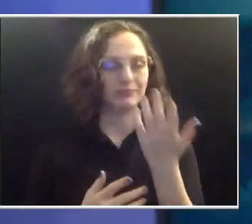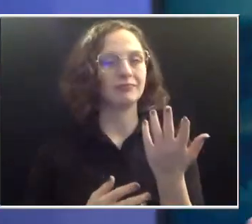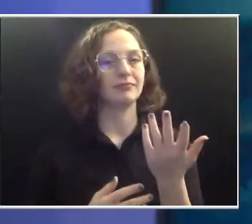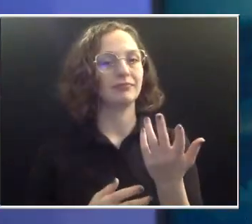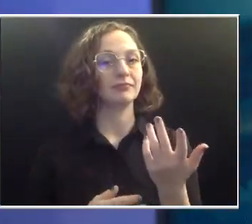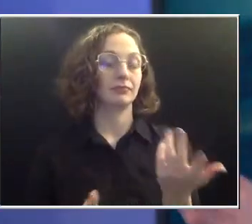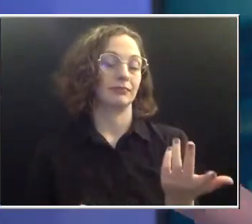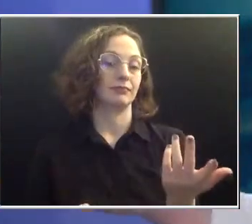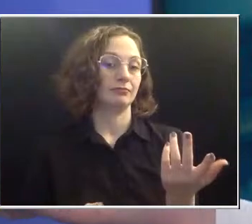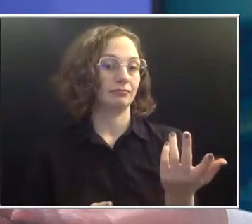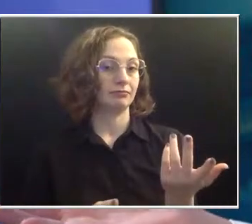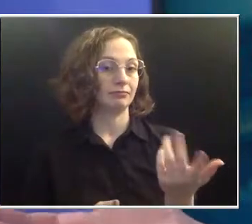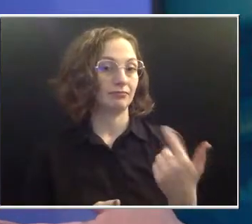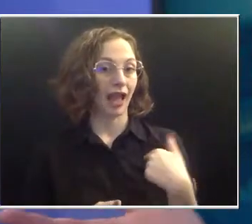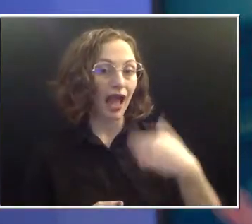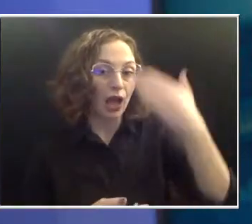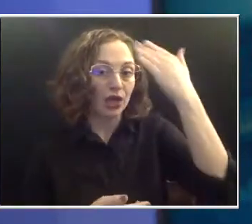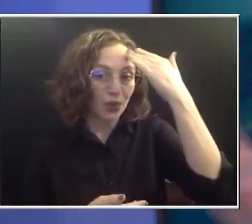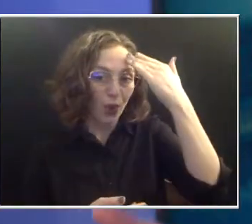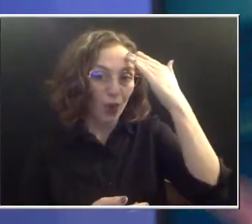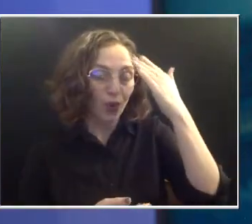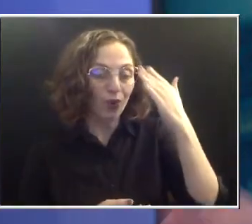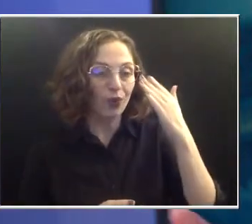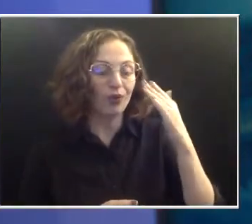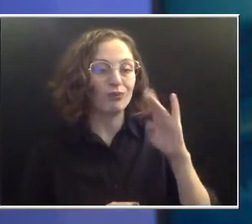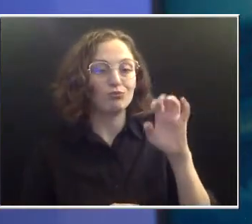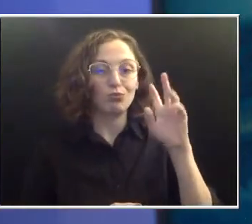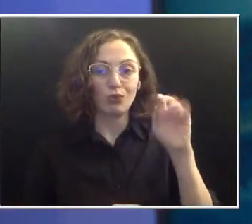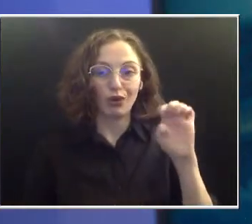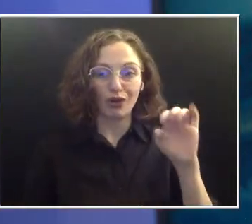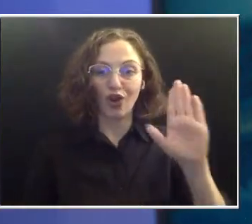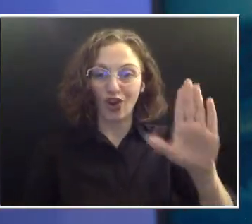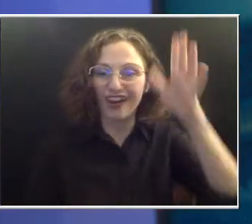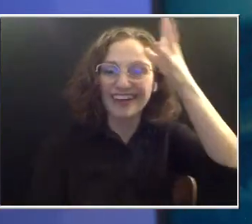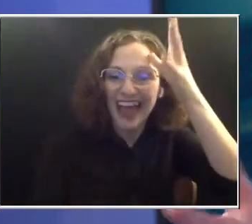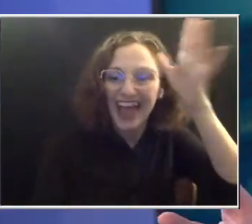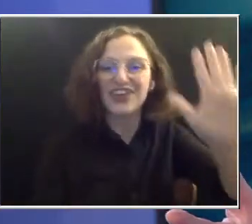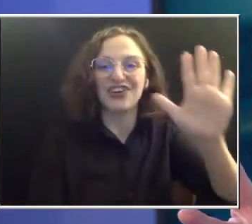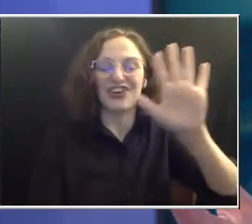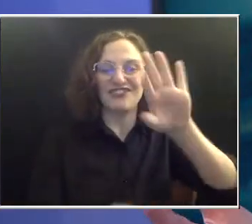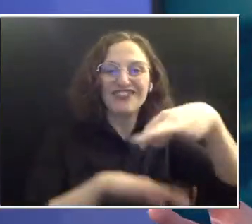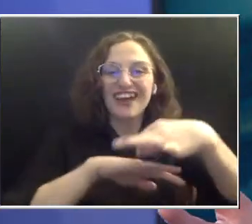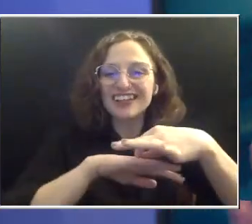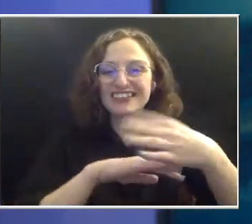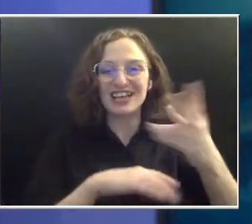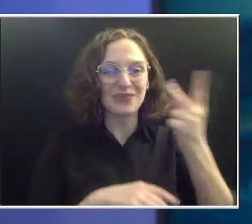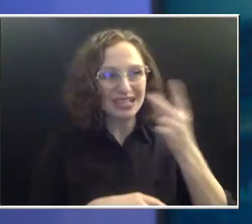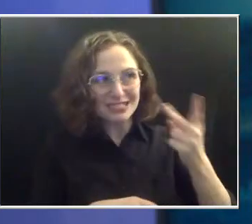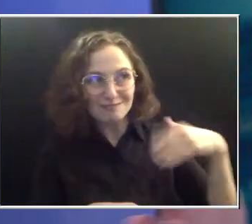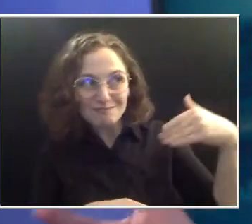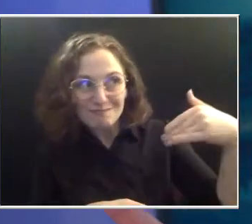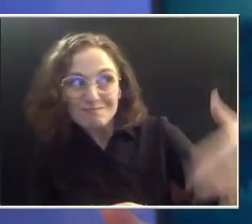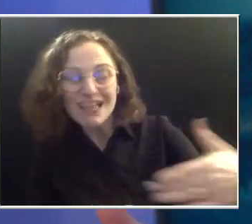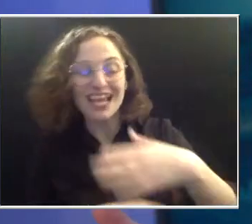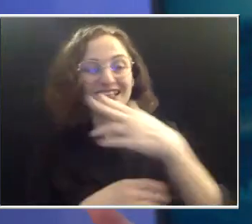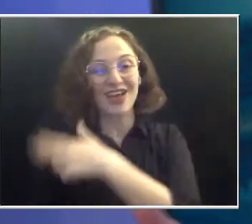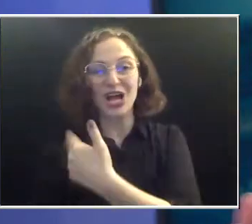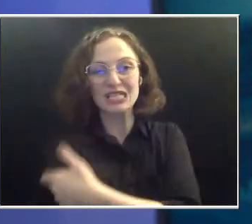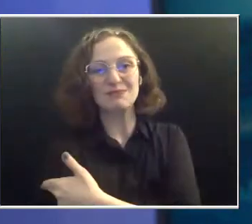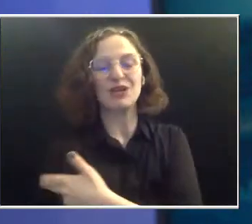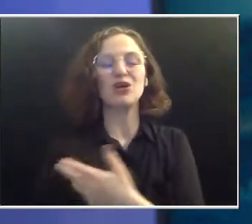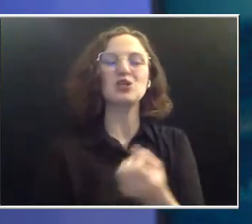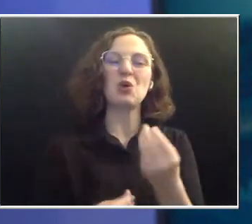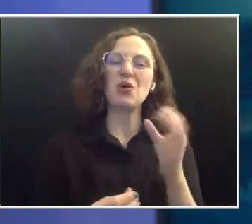know Brooke's dad, I know her fiance, I know these people and I've met them a bunch, but it was just a really nice icing